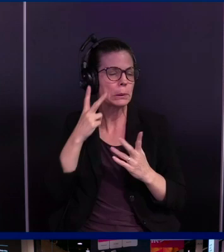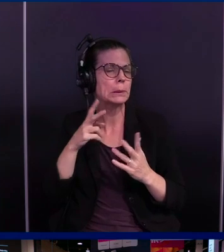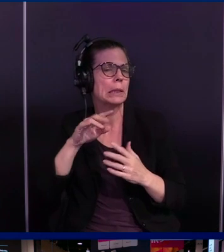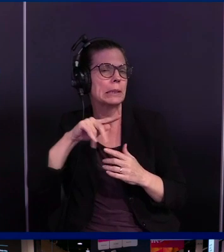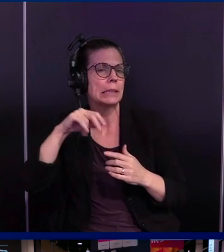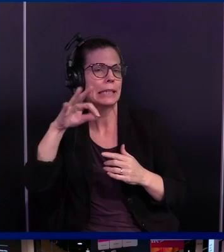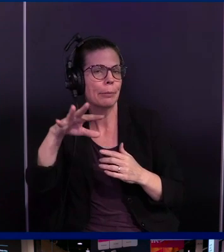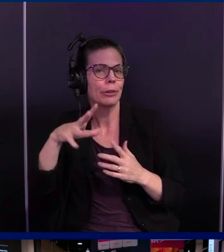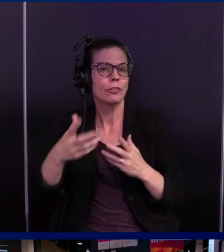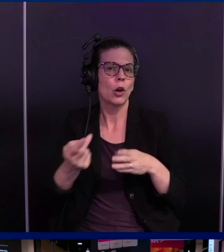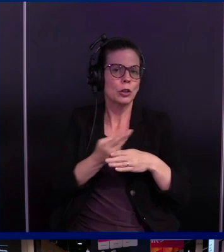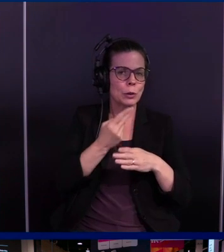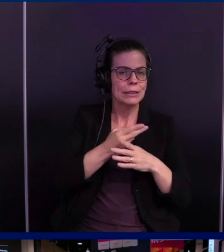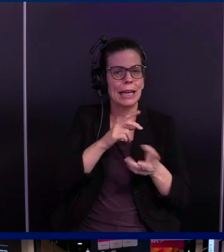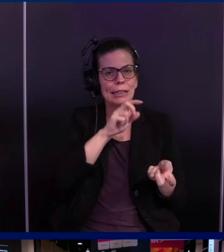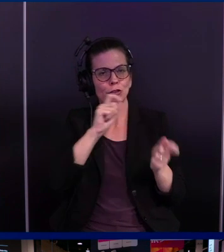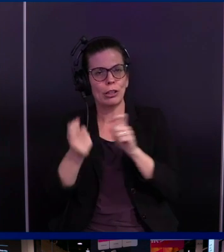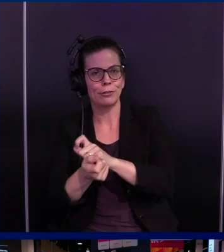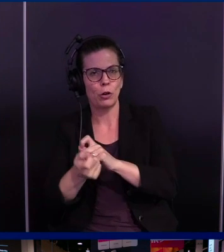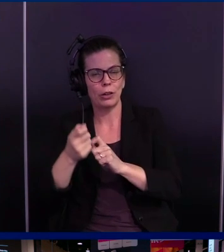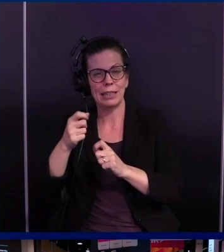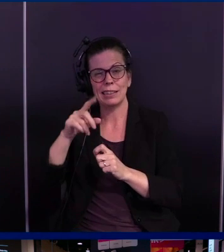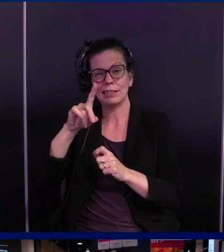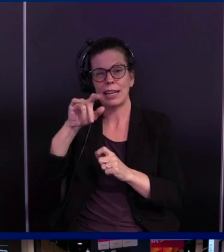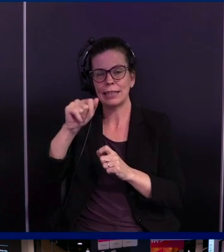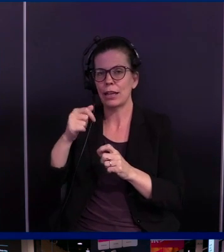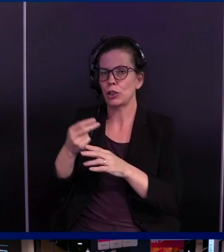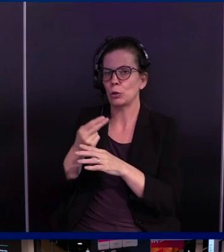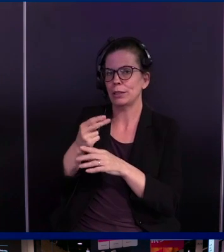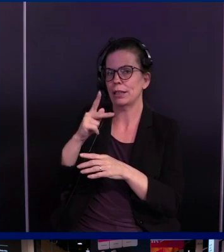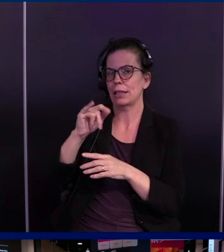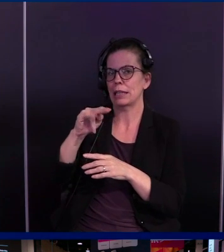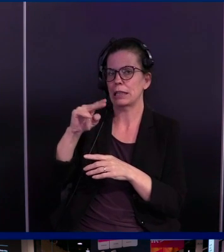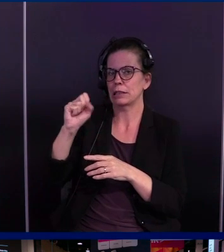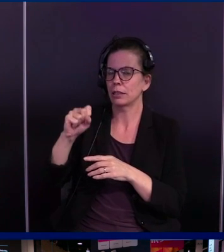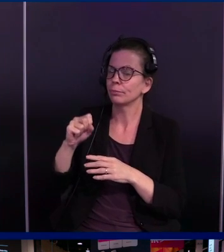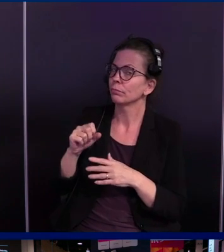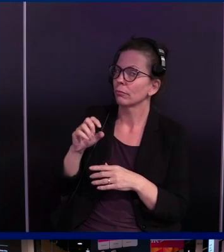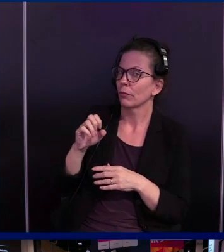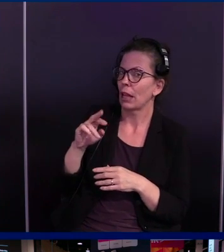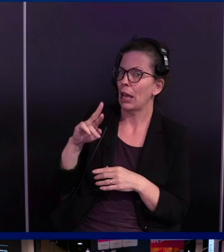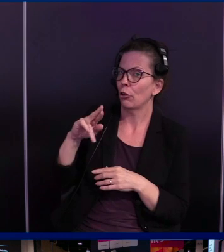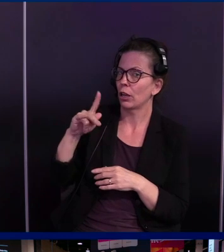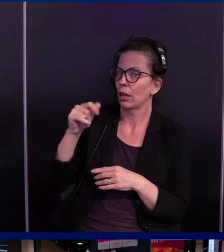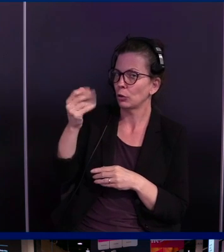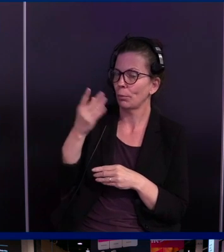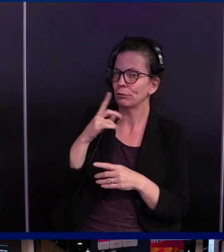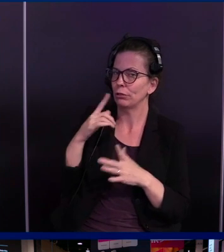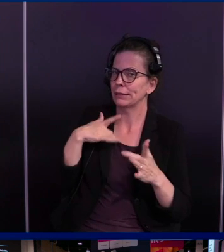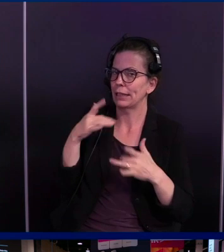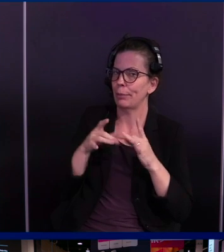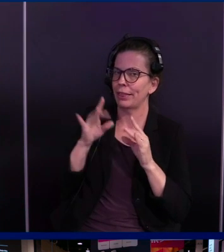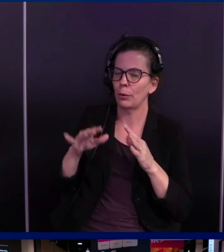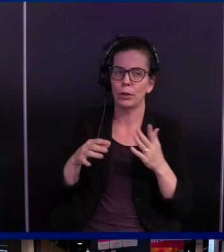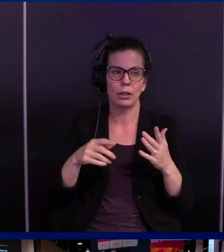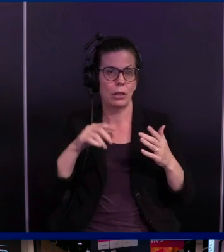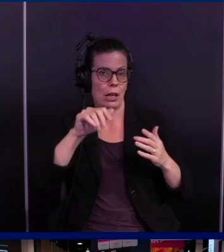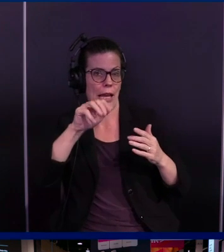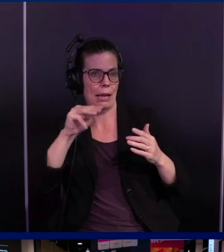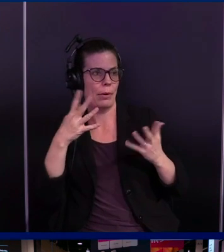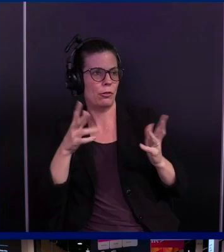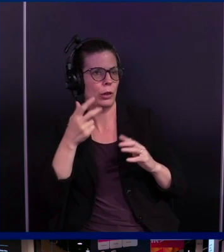transforming data using Kinesis. Now, Erica said she's really excited about this one because... So I've already seen this one.